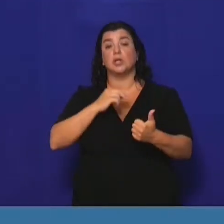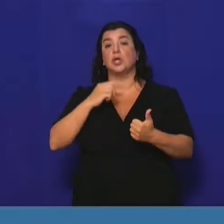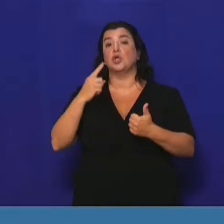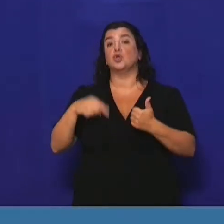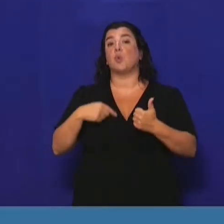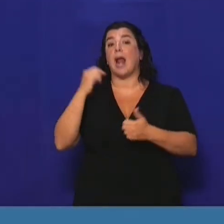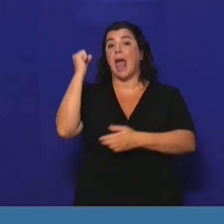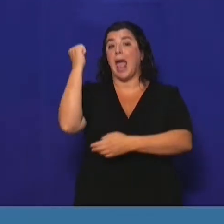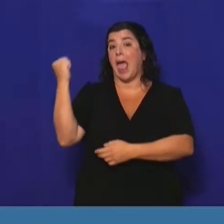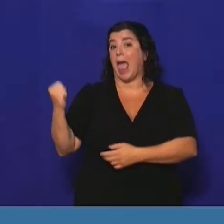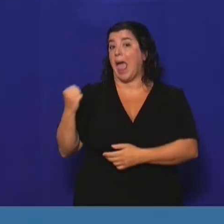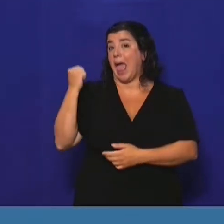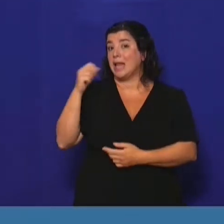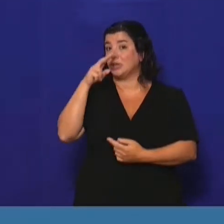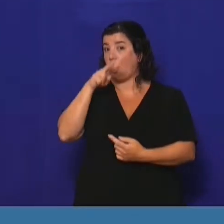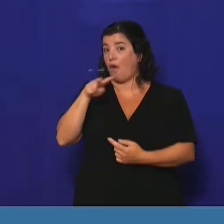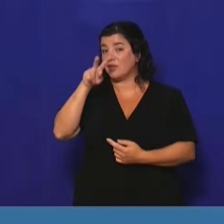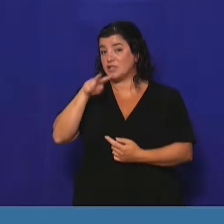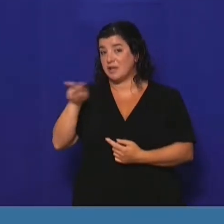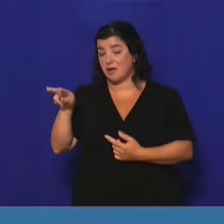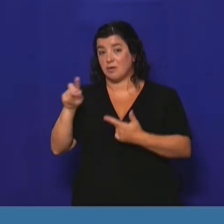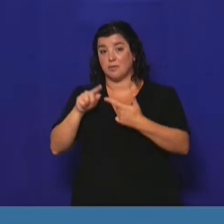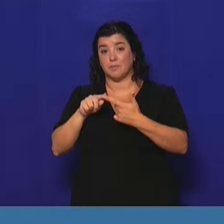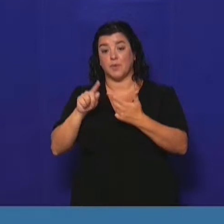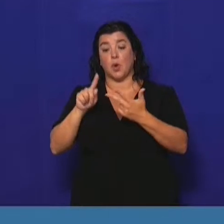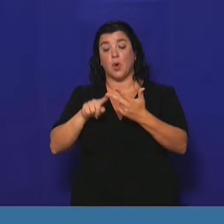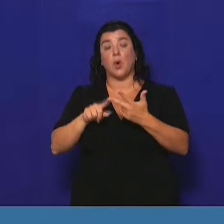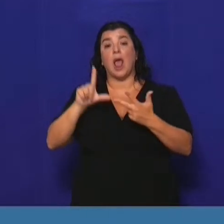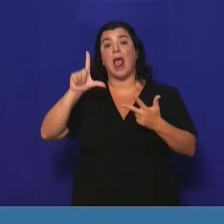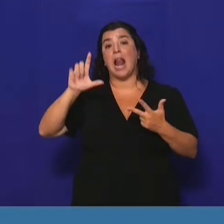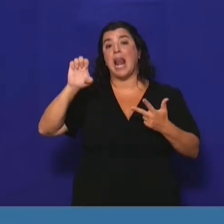Health Officers kif ukoll l-uffiċjali tal-leża.